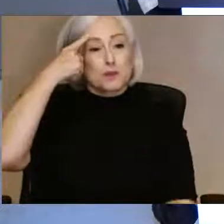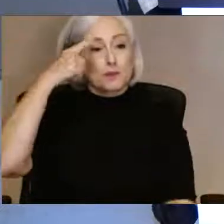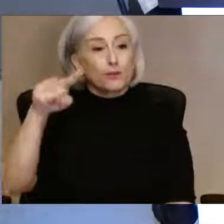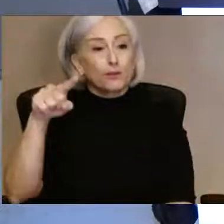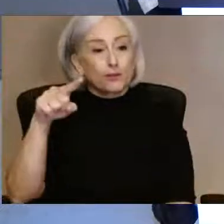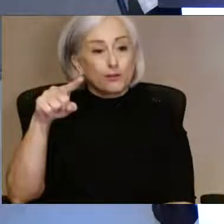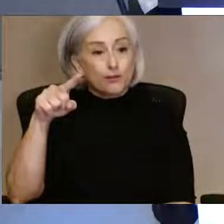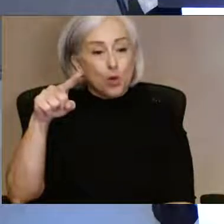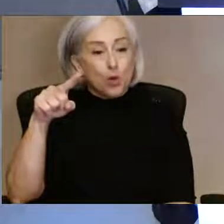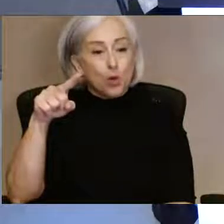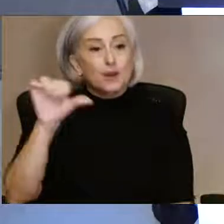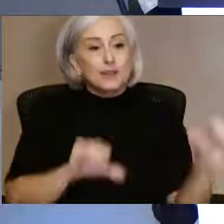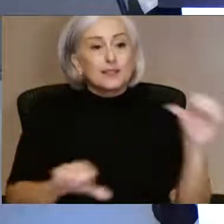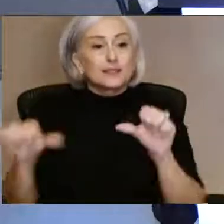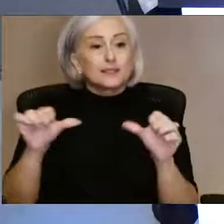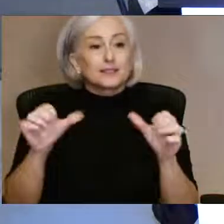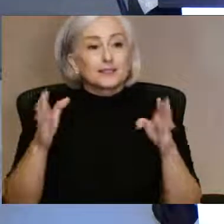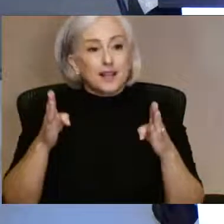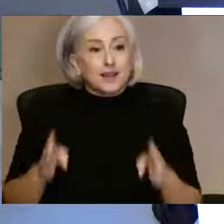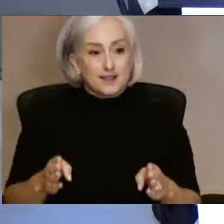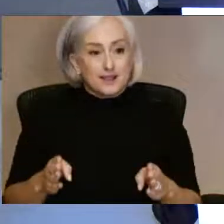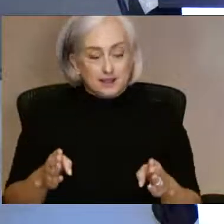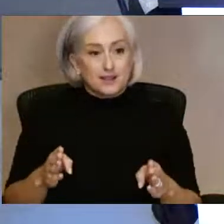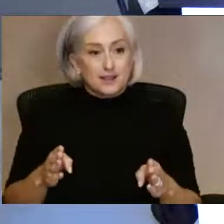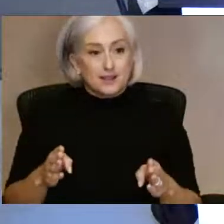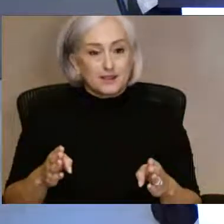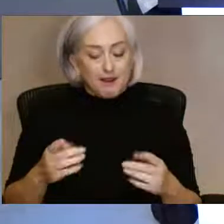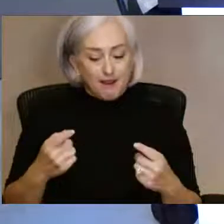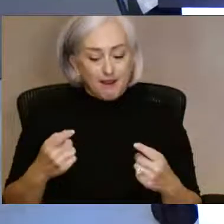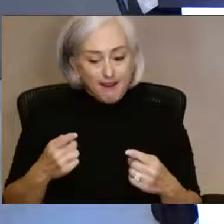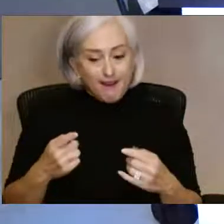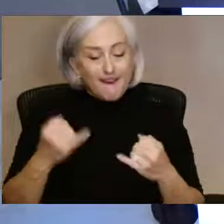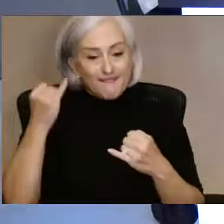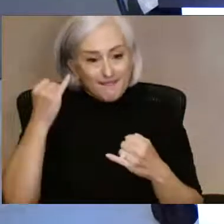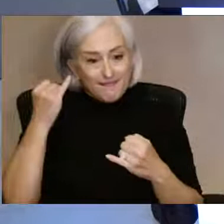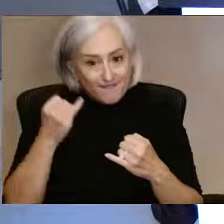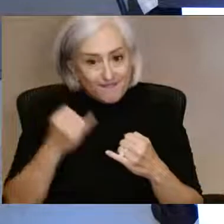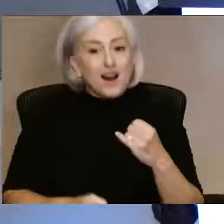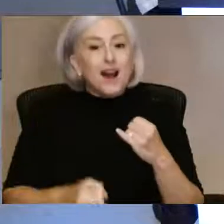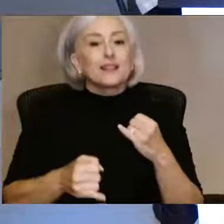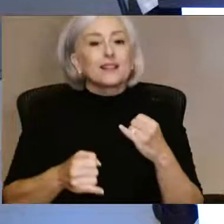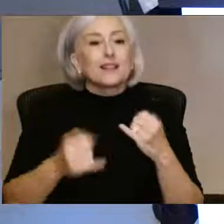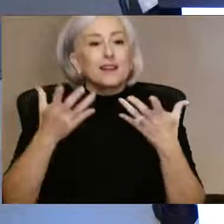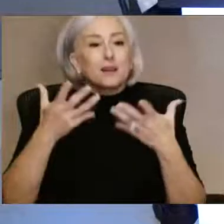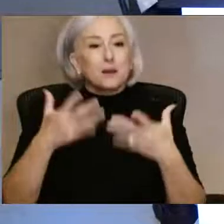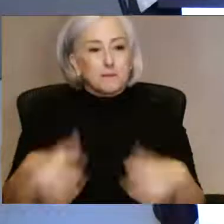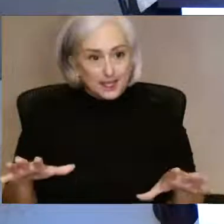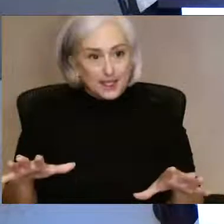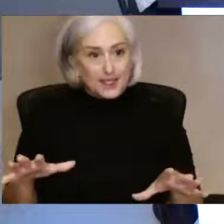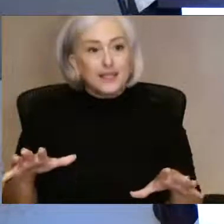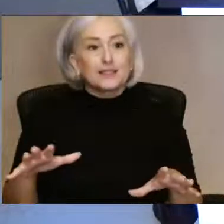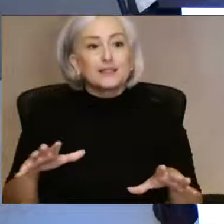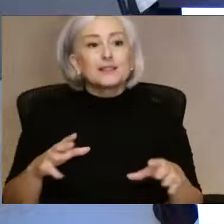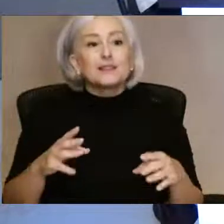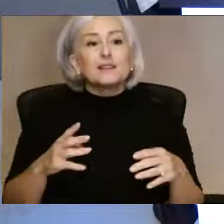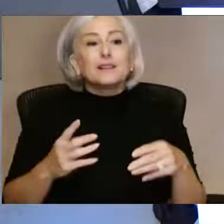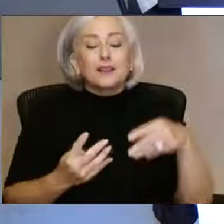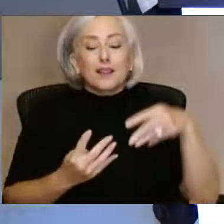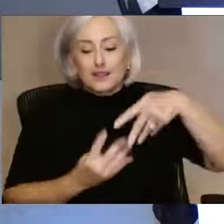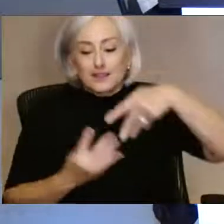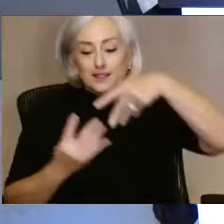had finally completed the sequencing of the human genome. And I think a lot of people had